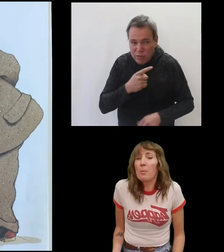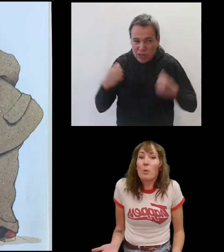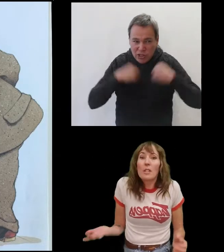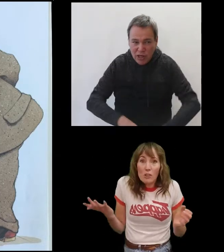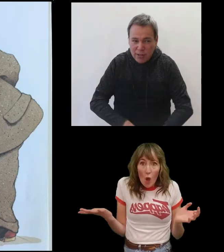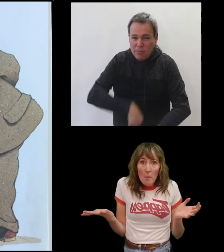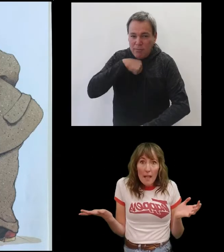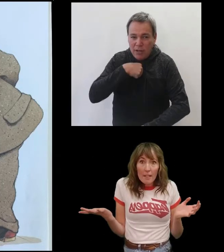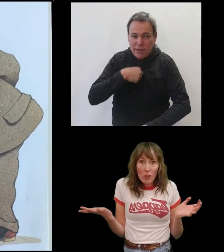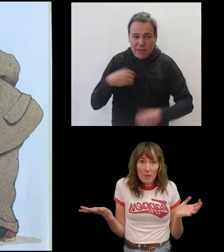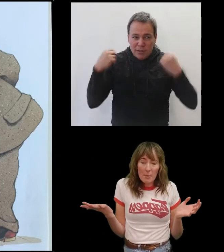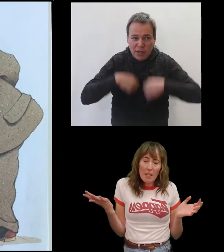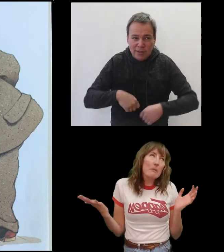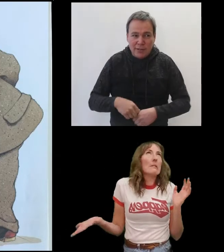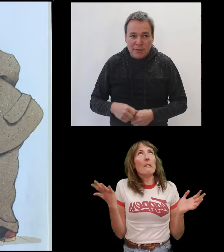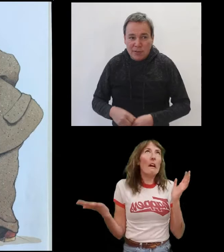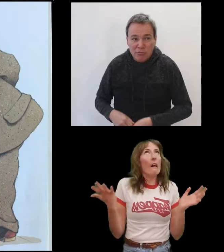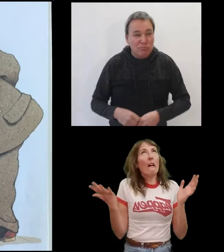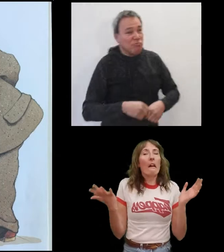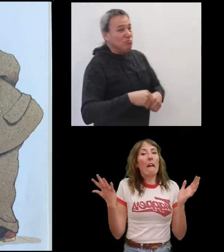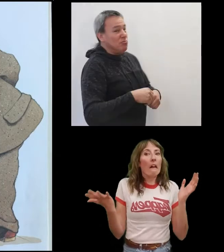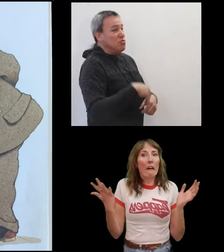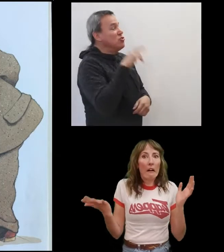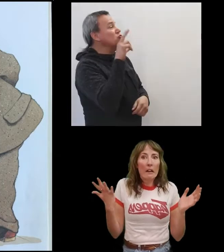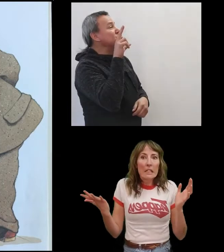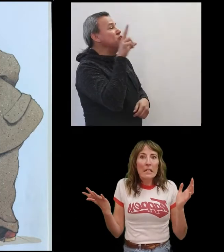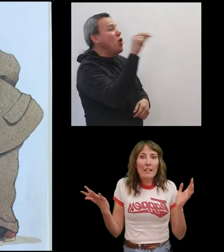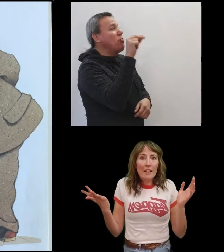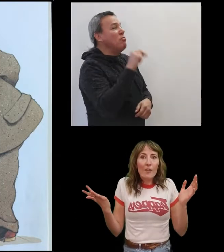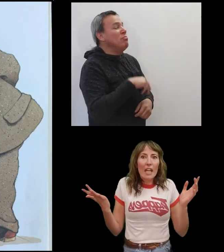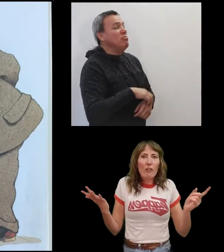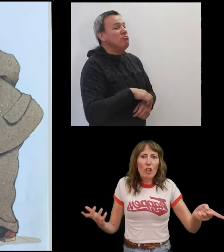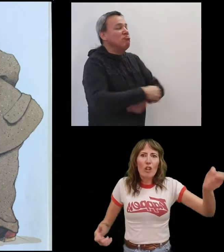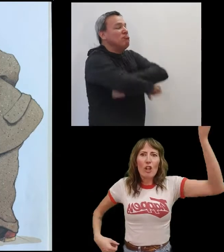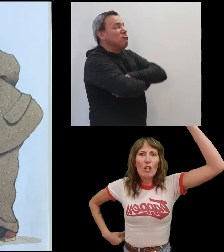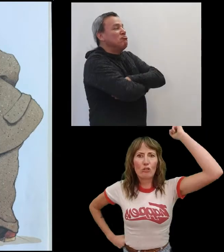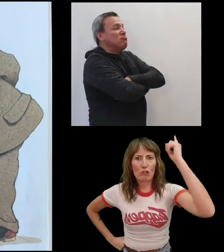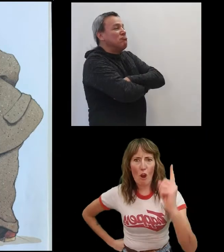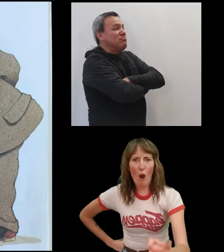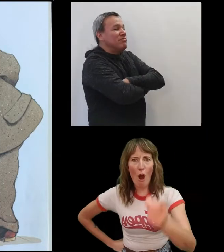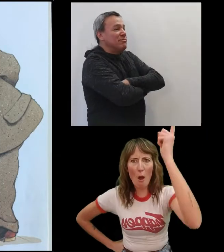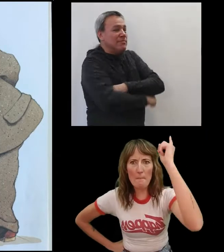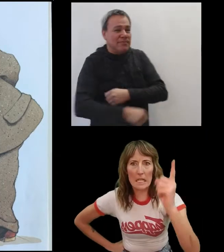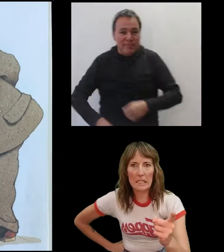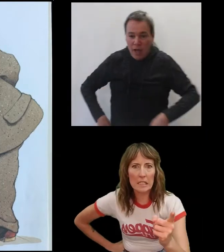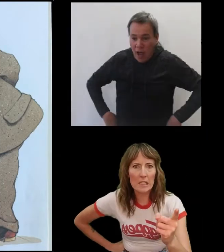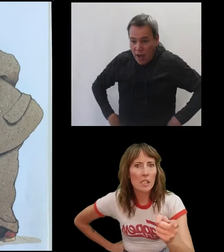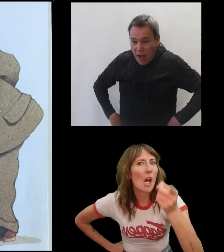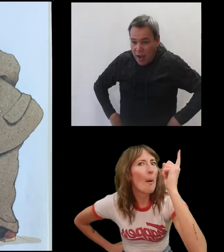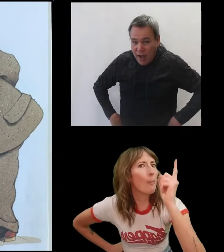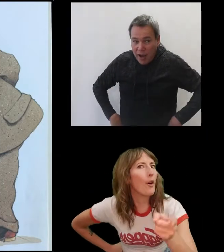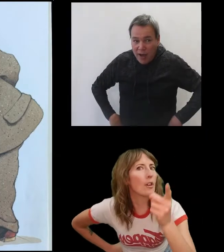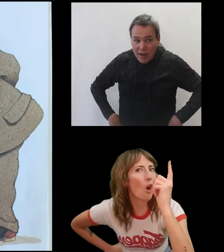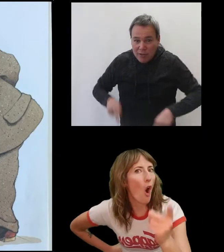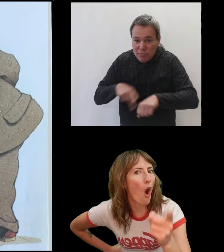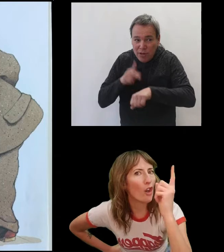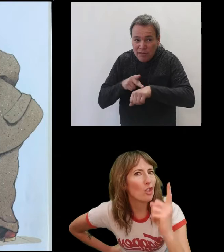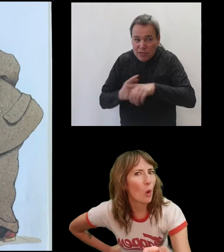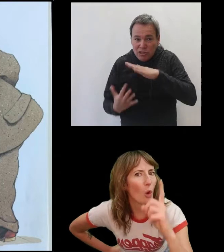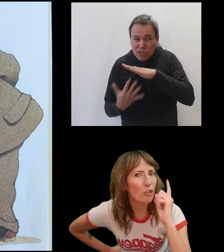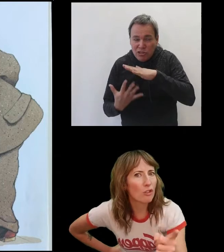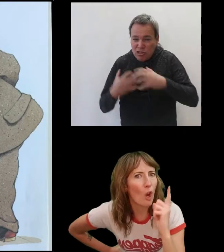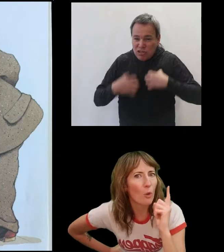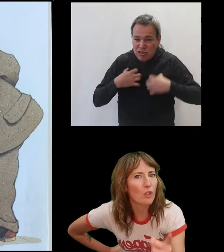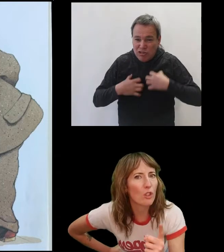The principal was so mad, they jumped up and down and said even angrier, "Thomas, "Put